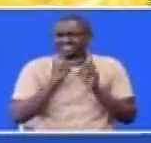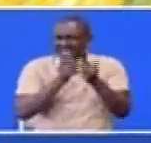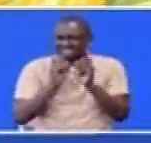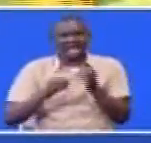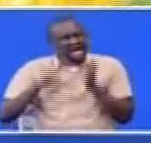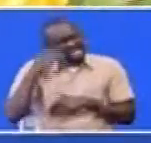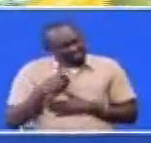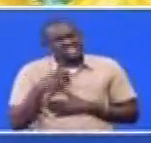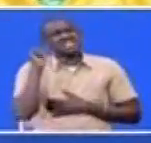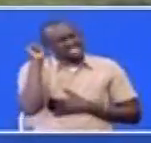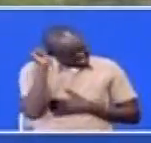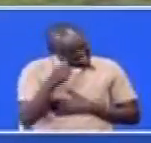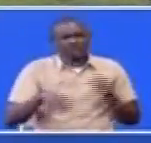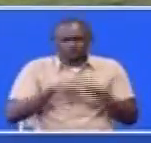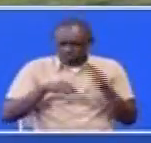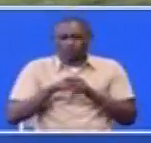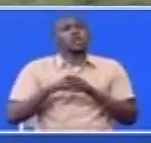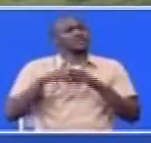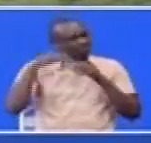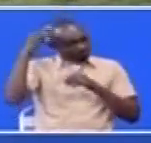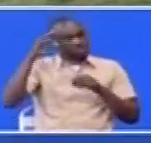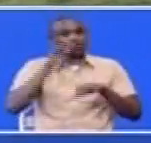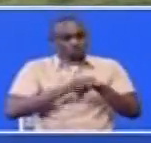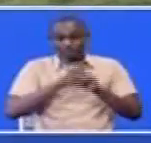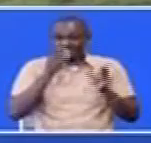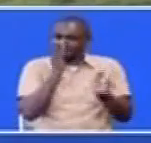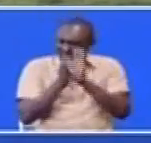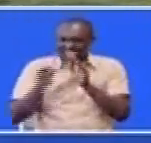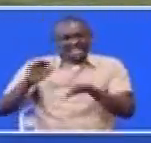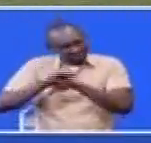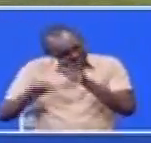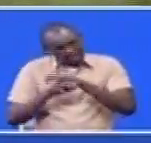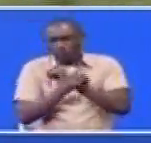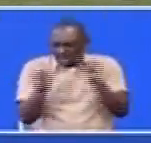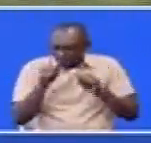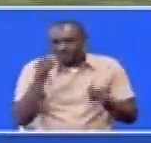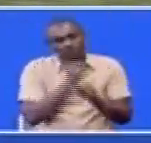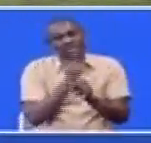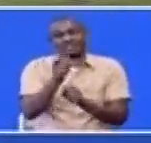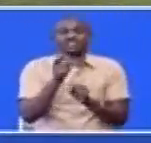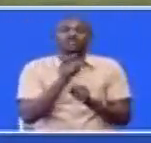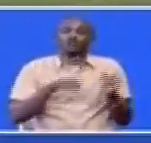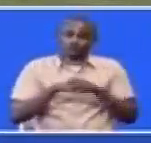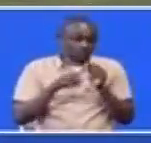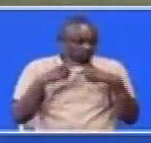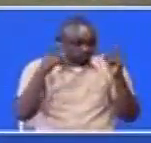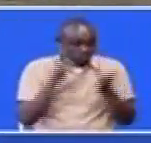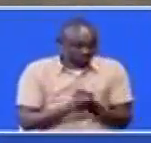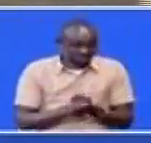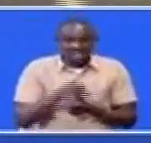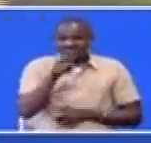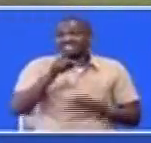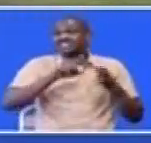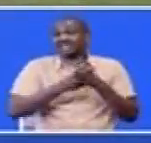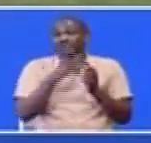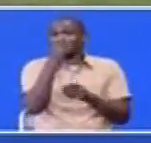has a bright future in football but should put up more structures to tap and nurture such talent. The academy, which started in 2010,